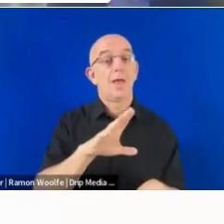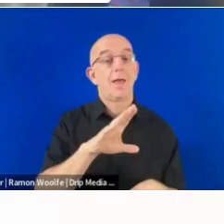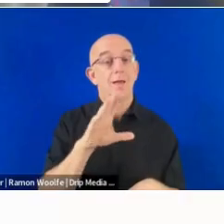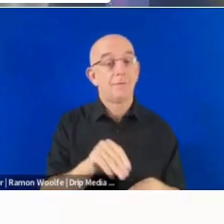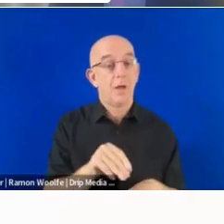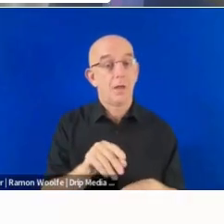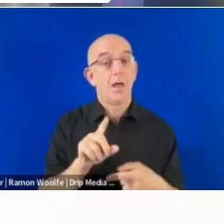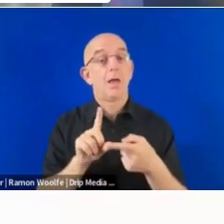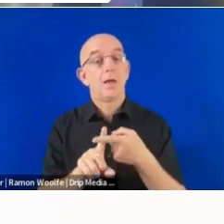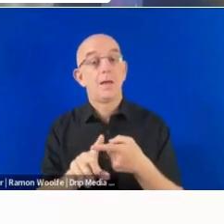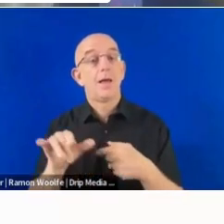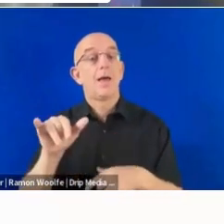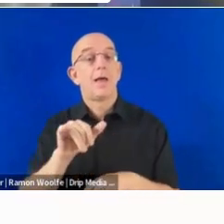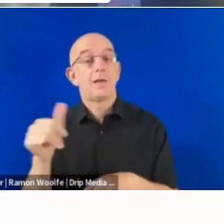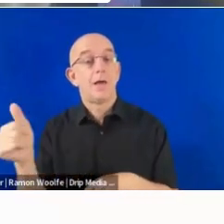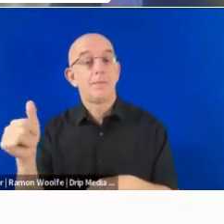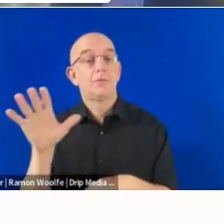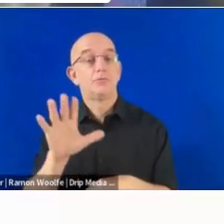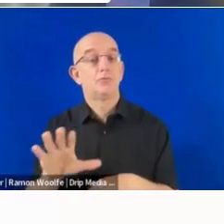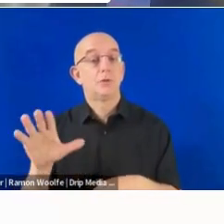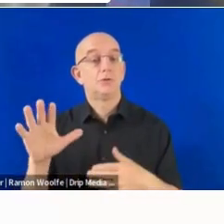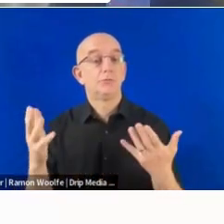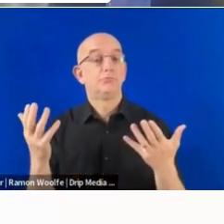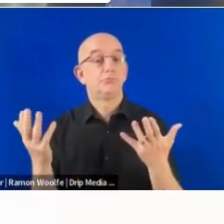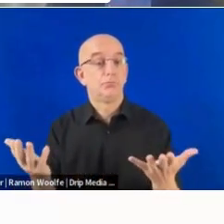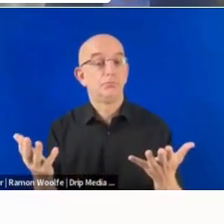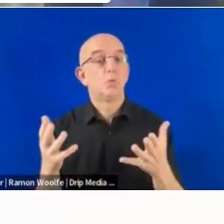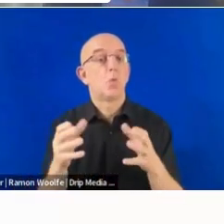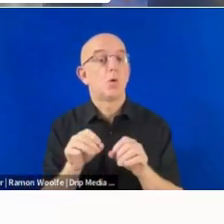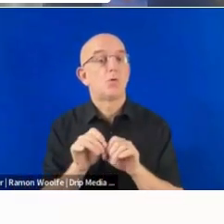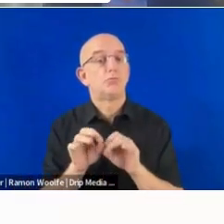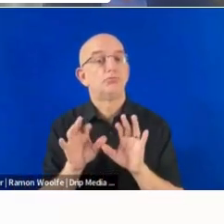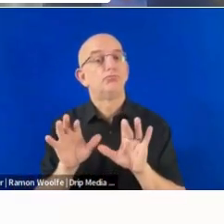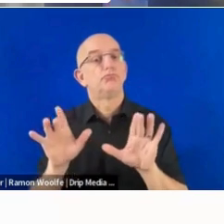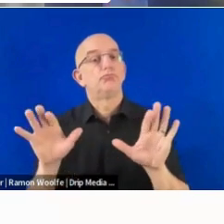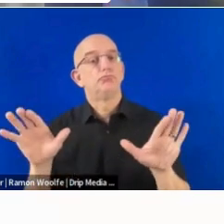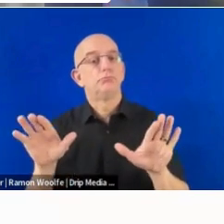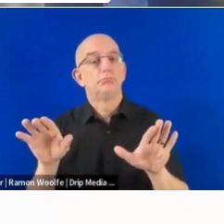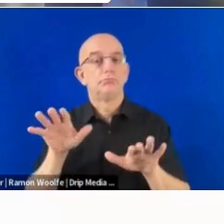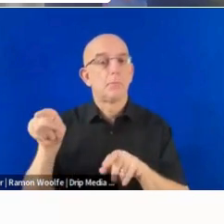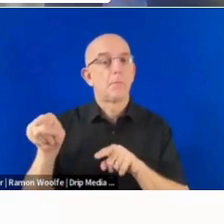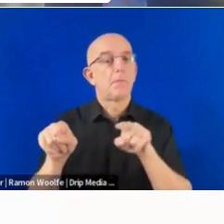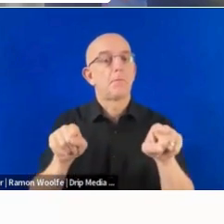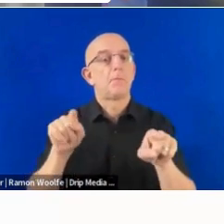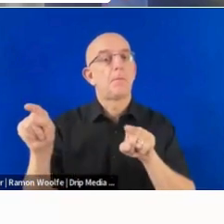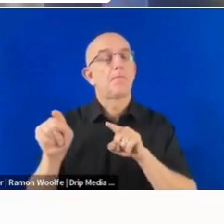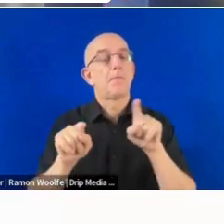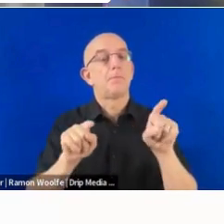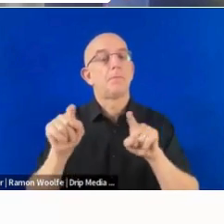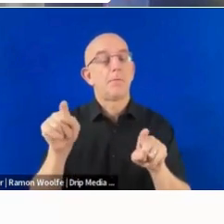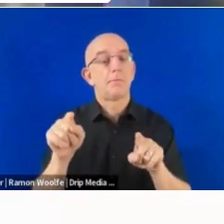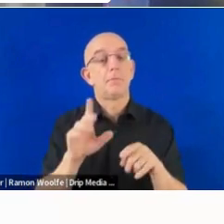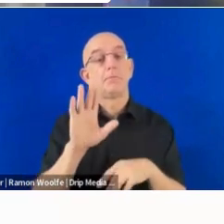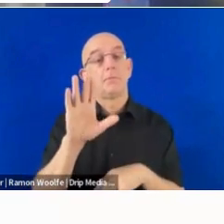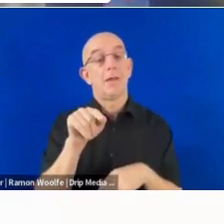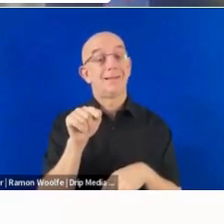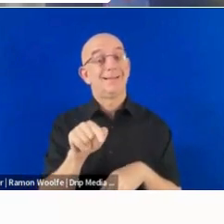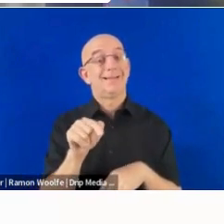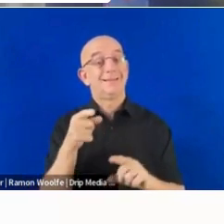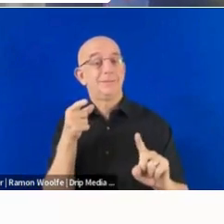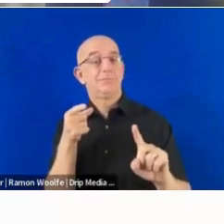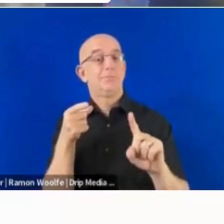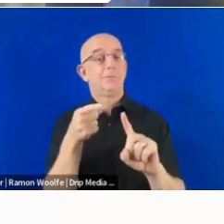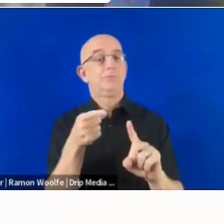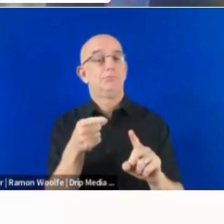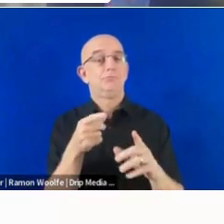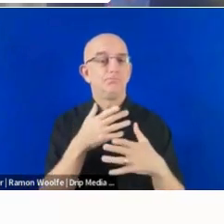the Arab region, and it just keeps growing and expanding. The initial mission is